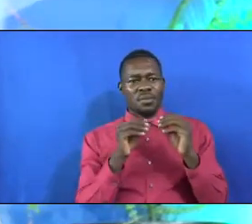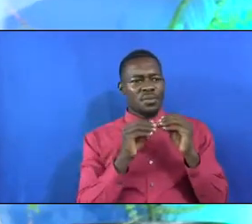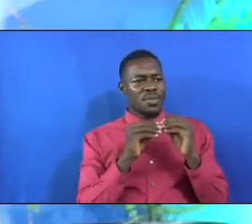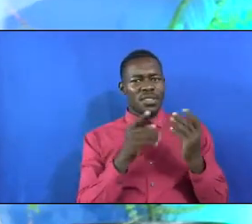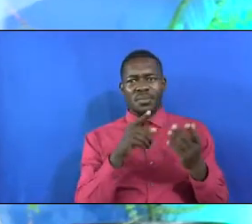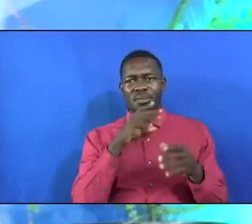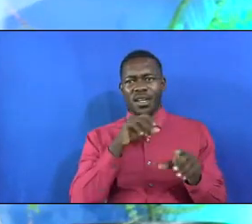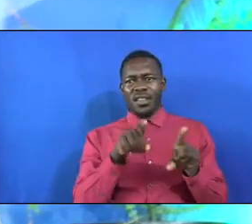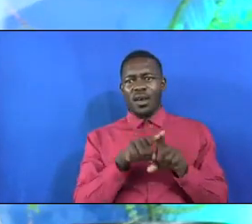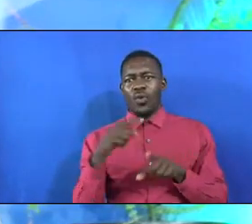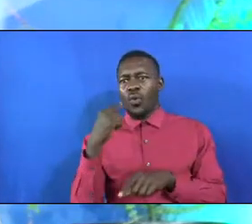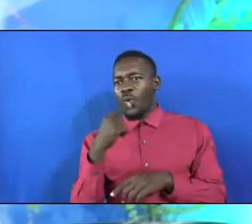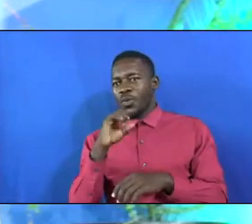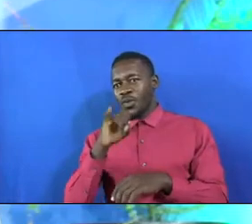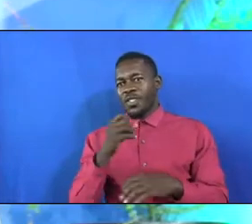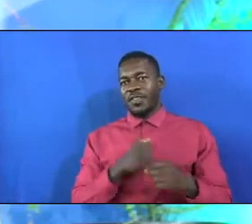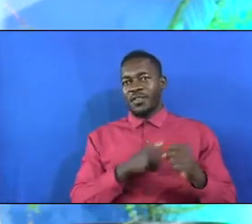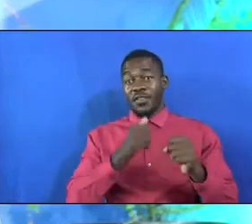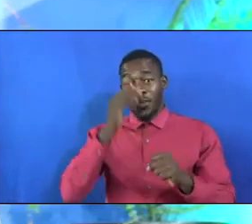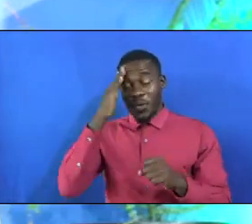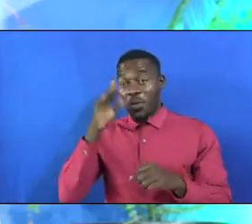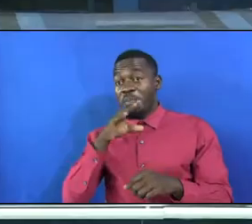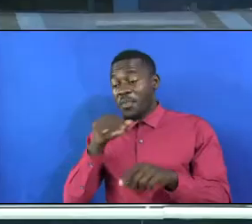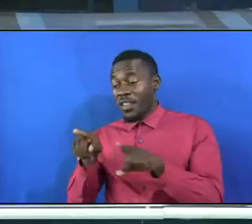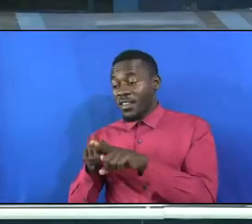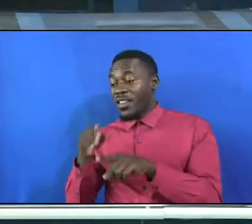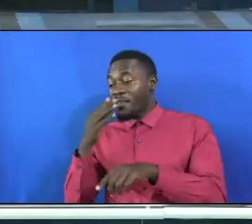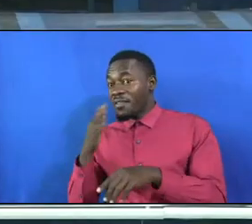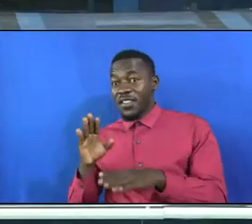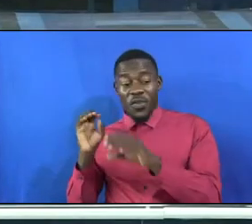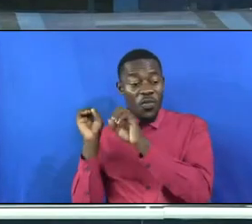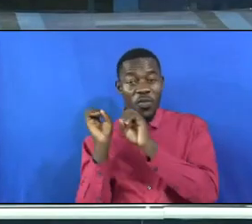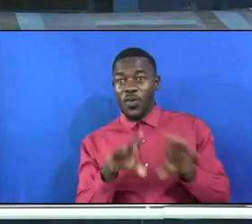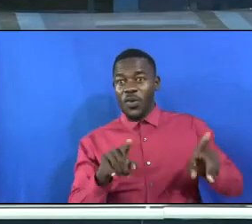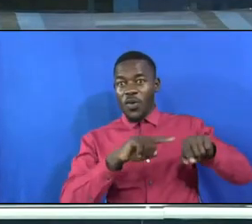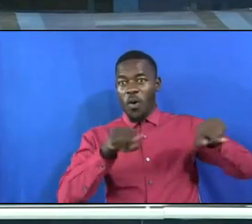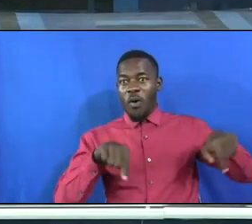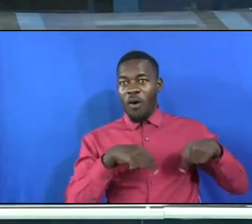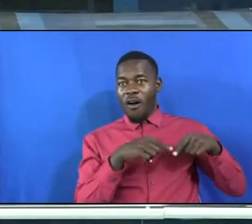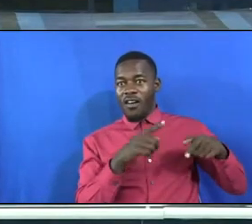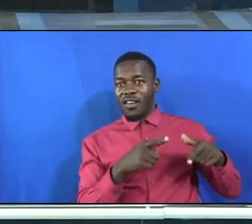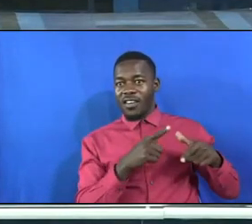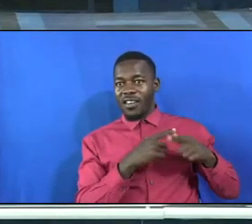the prison, he has been promoted to the prime minister, and then